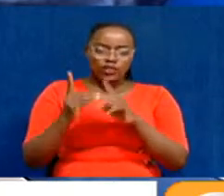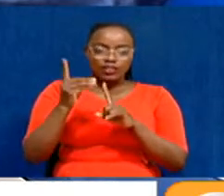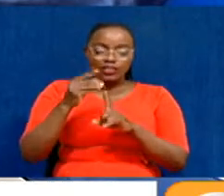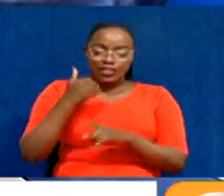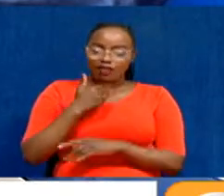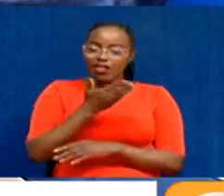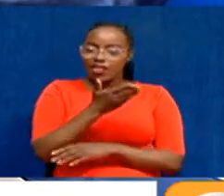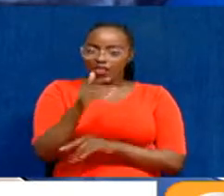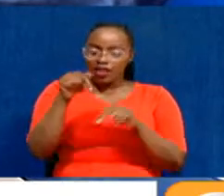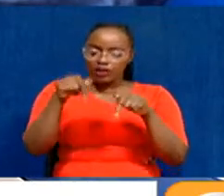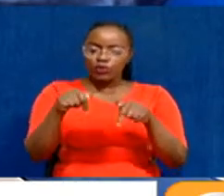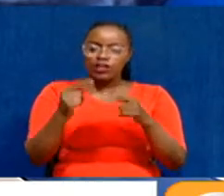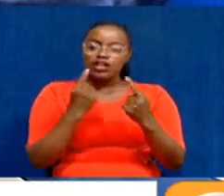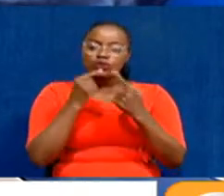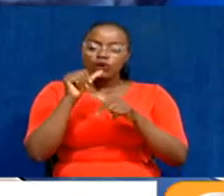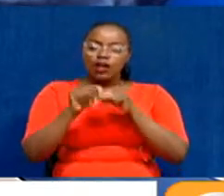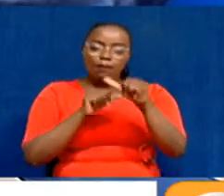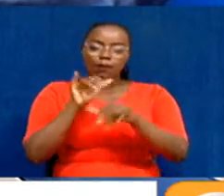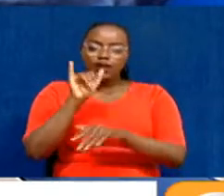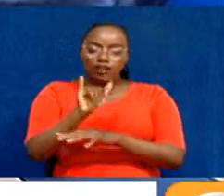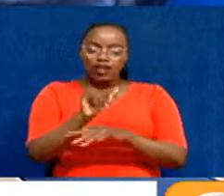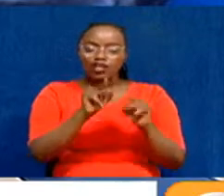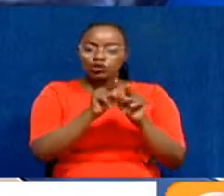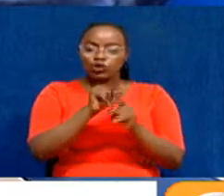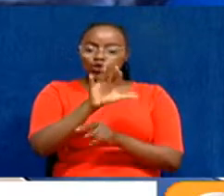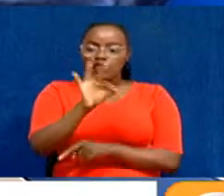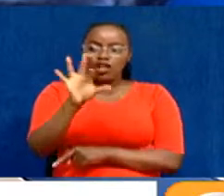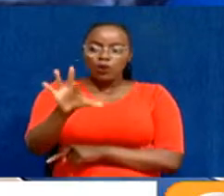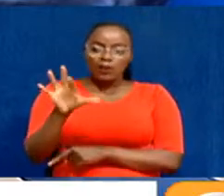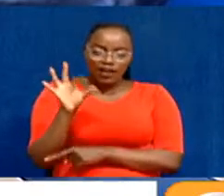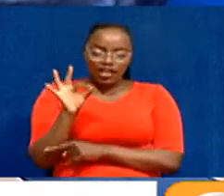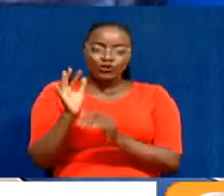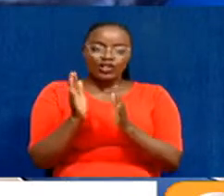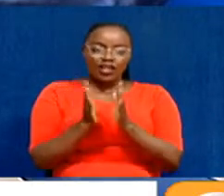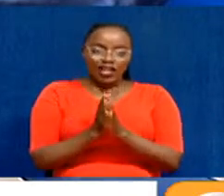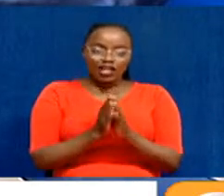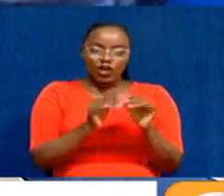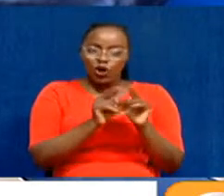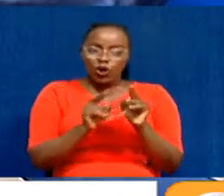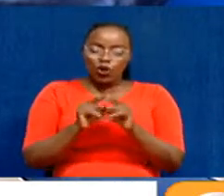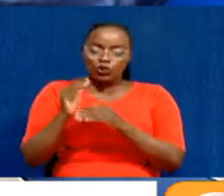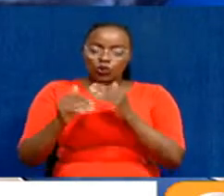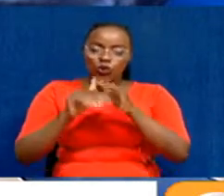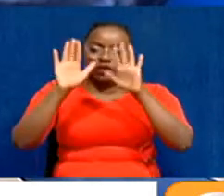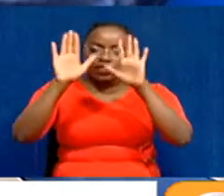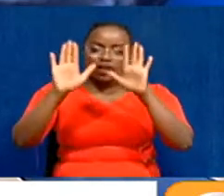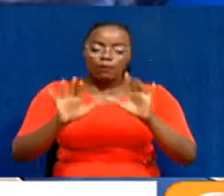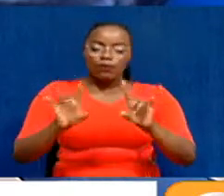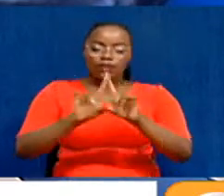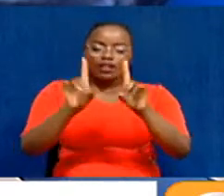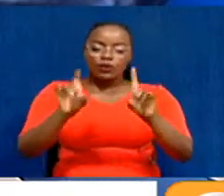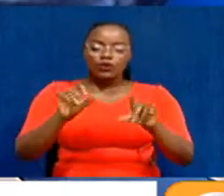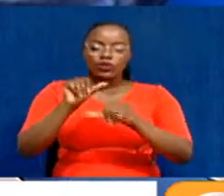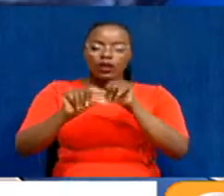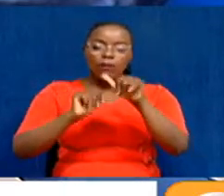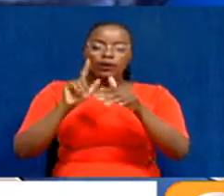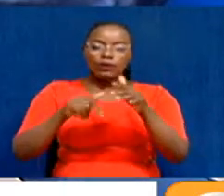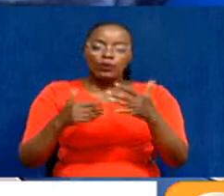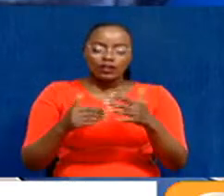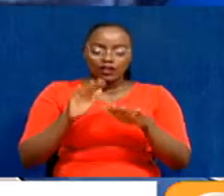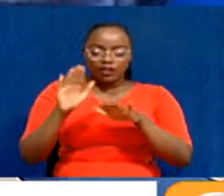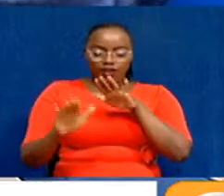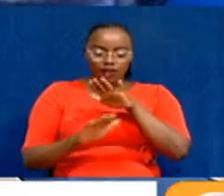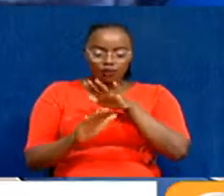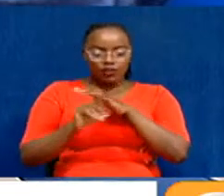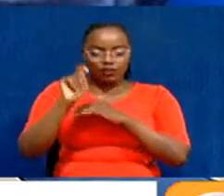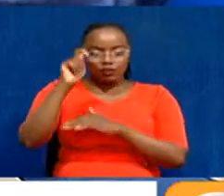today. We'll be talking about that, the nominations, and of course, that all-important question of the